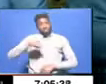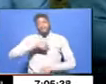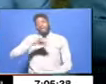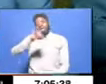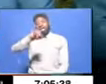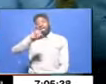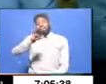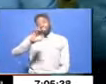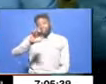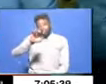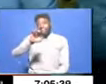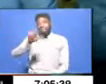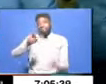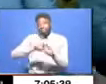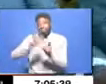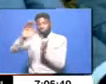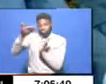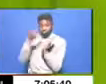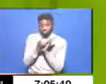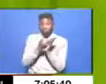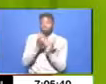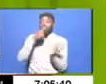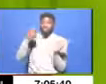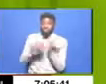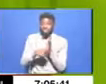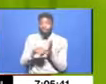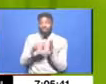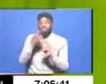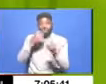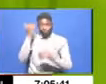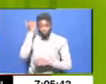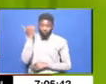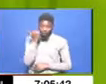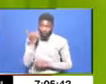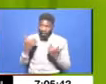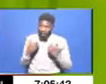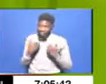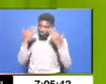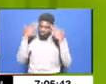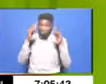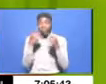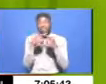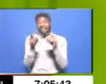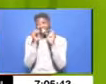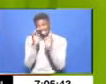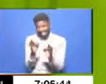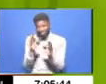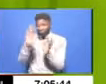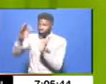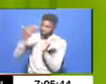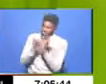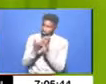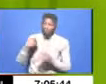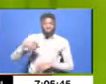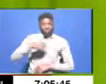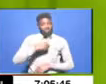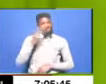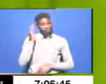even if we are served, for us, we shall lay the ground as it is and leave it for the court